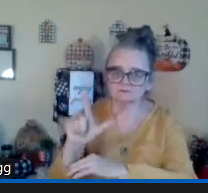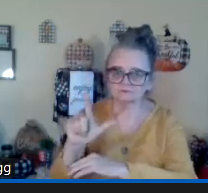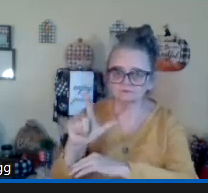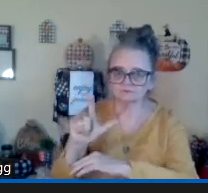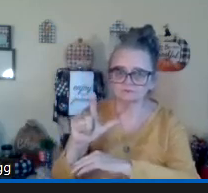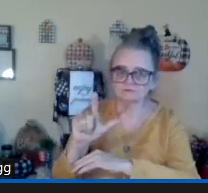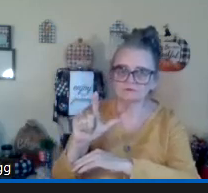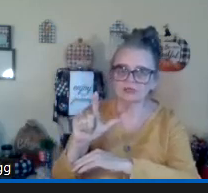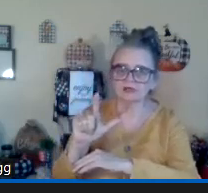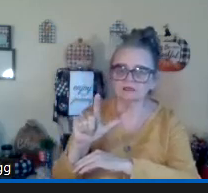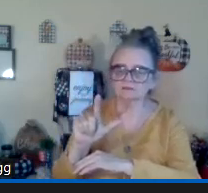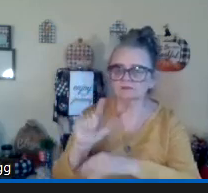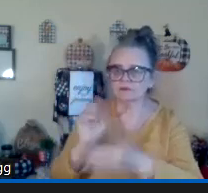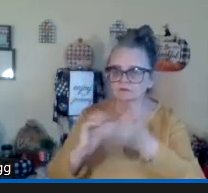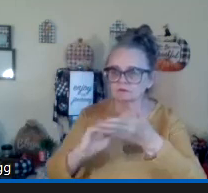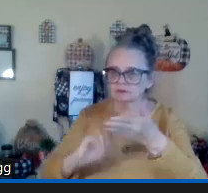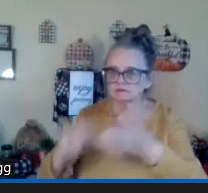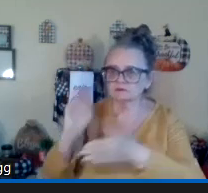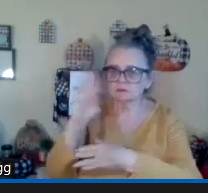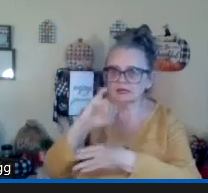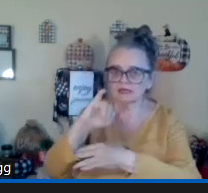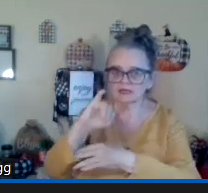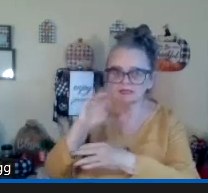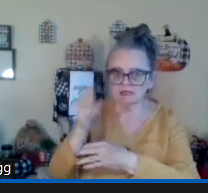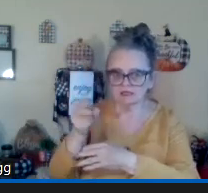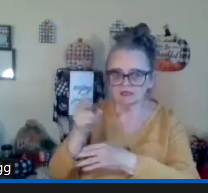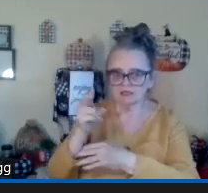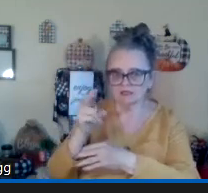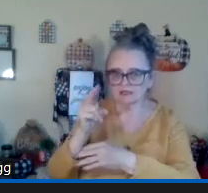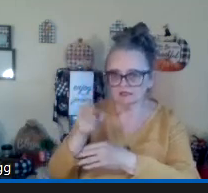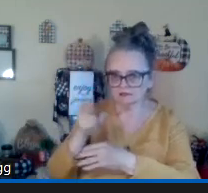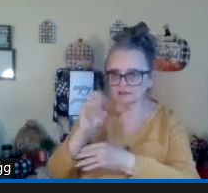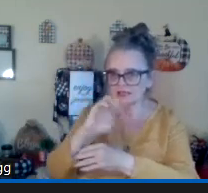Solomon, that were written by